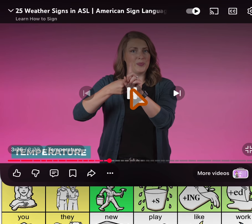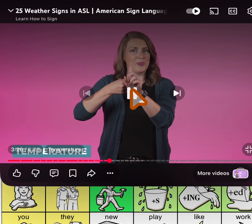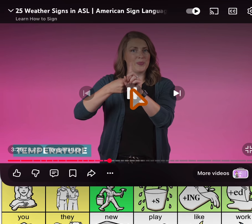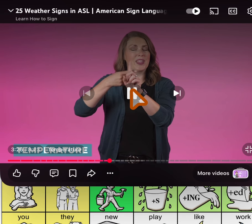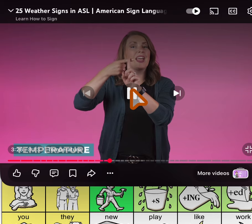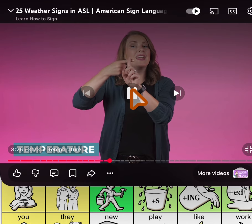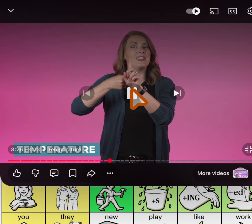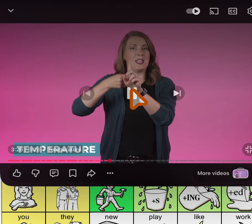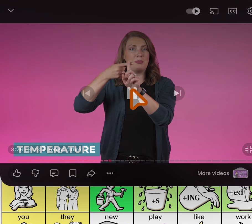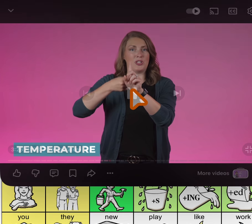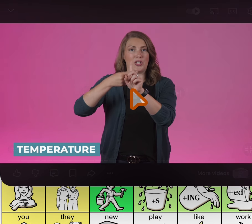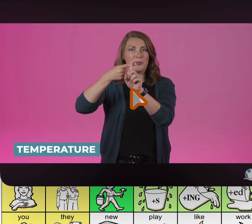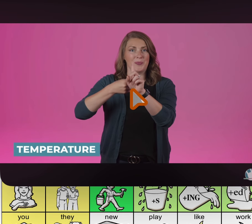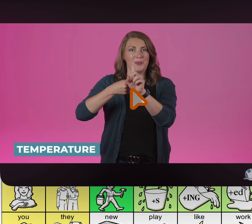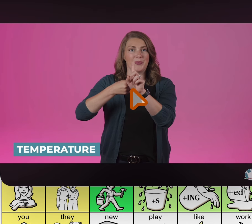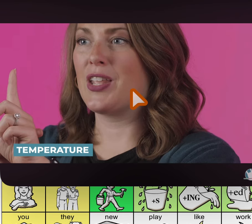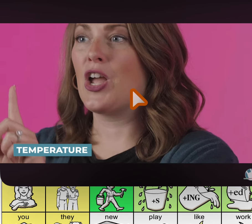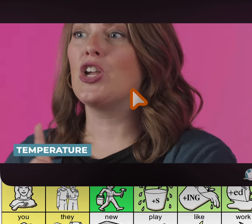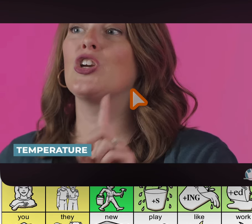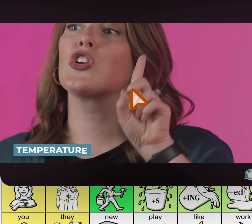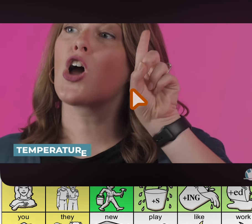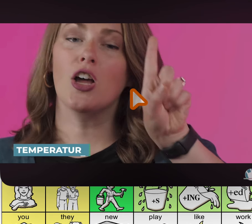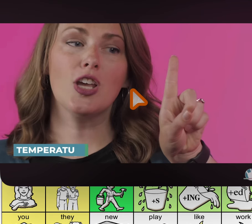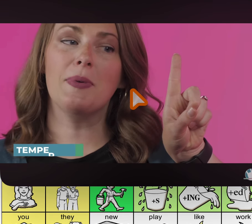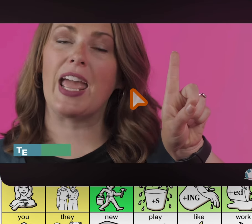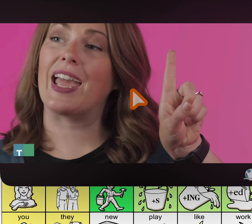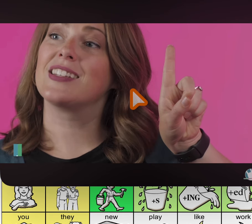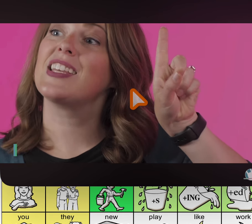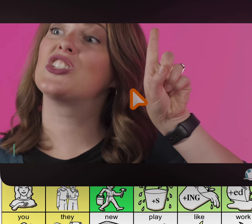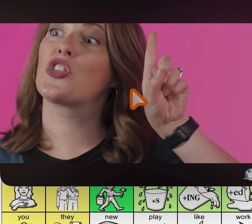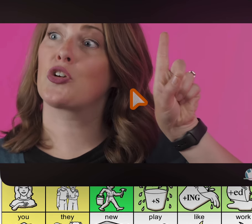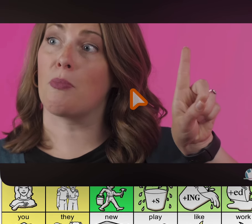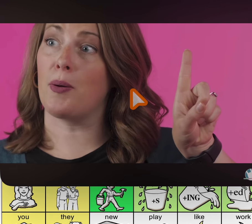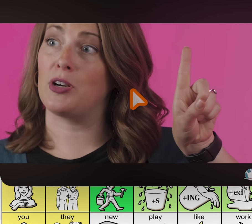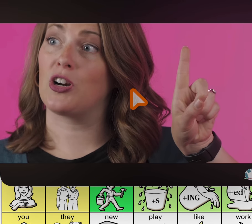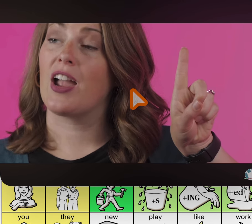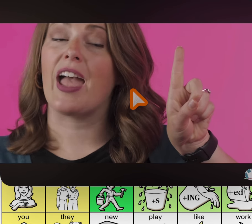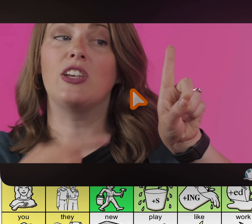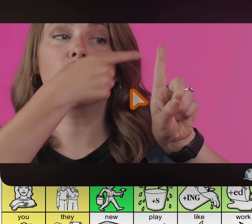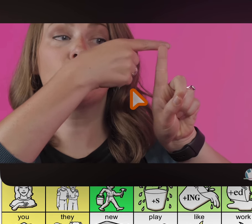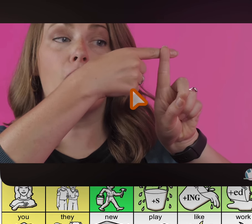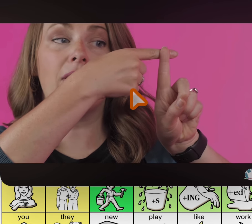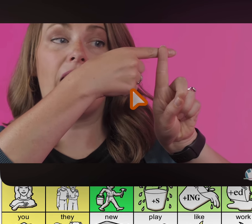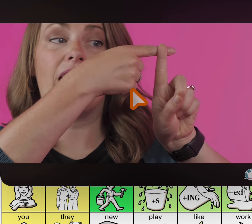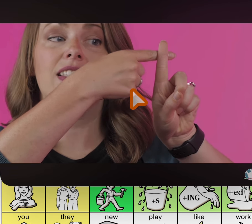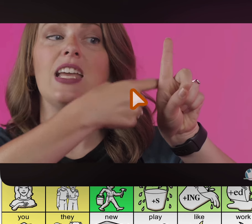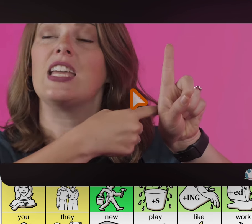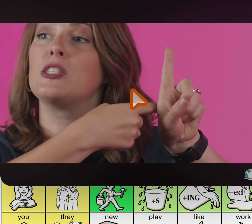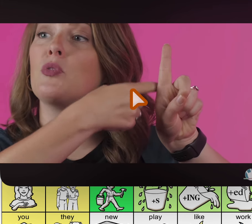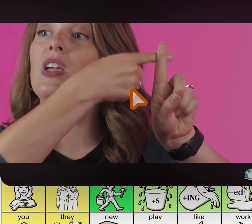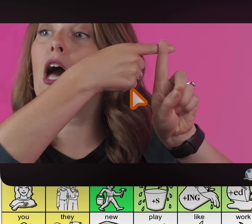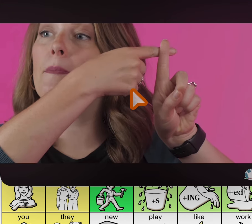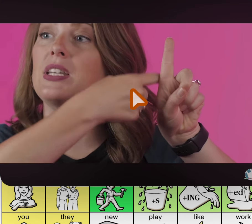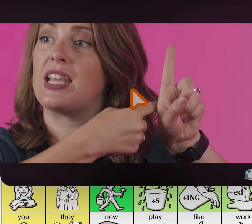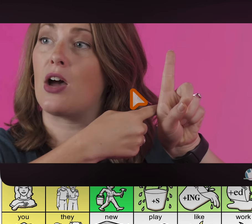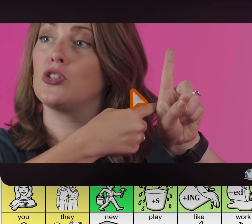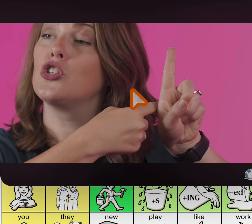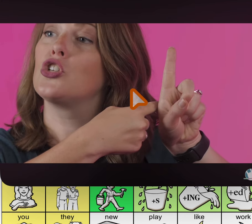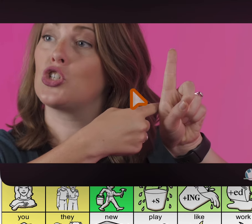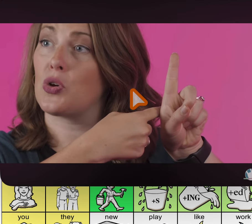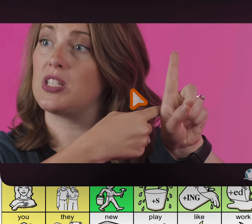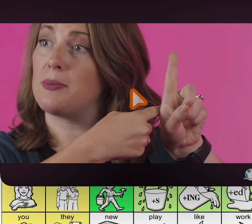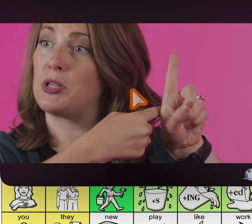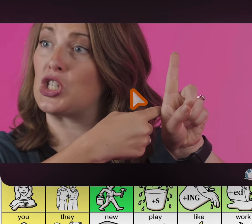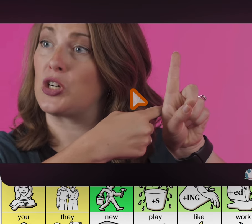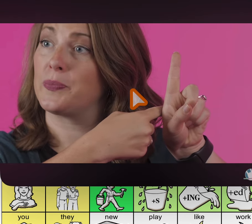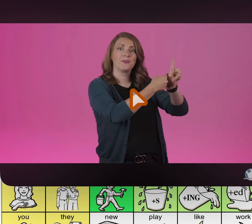Temperature. Temperature. Your non-dominant hand is the thermometer, and your dominant hand is moving up and down